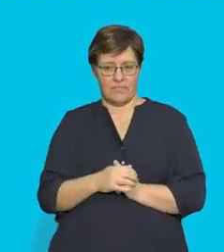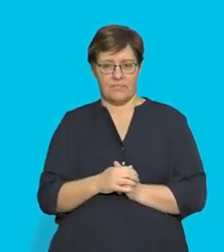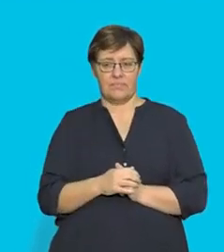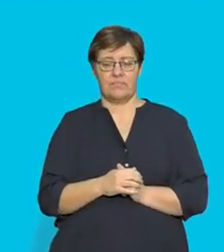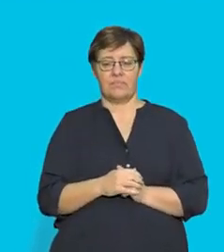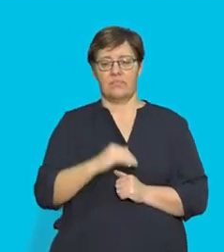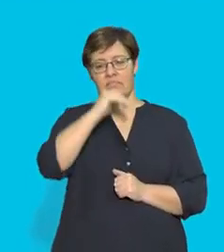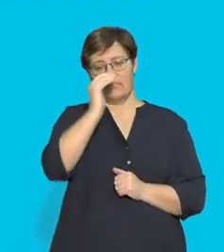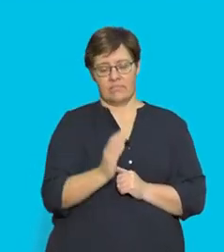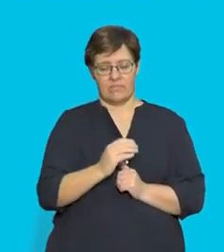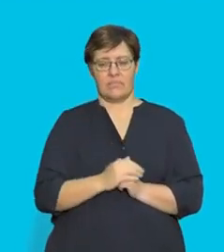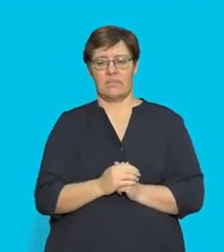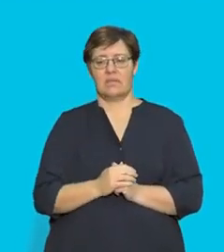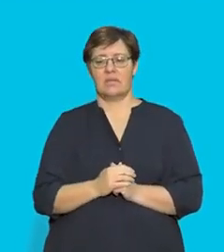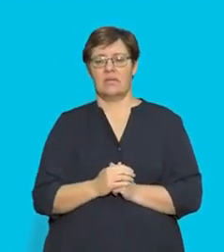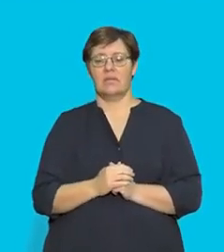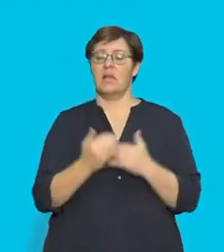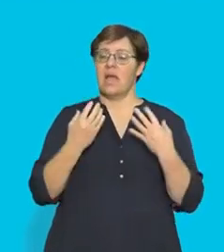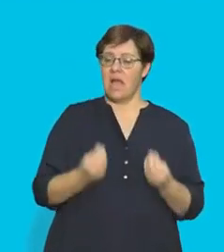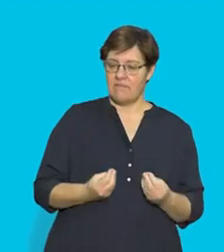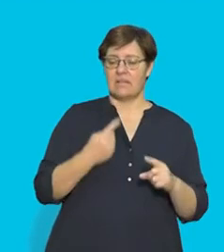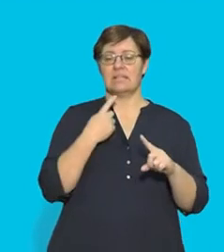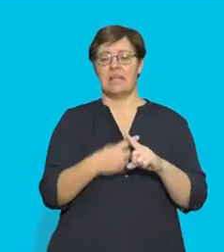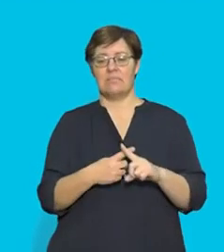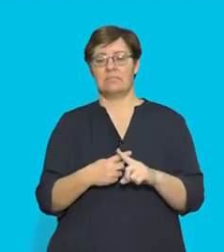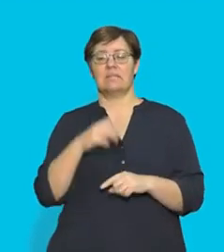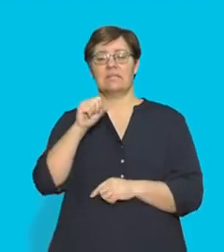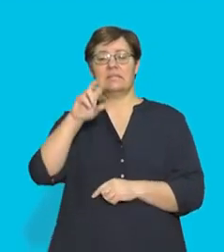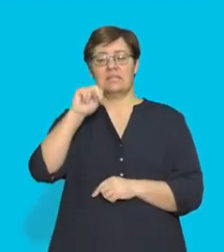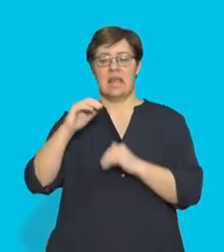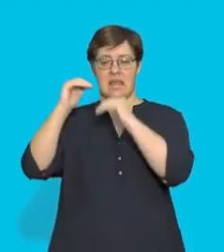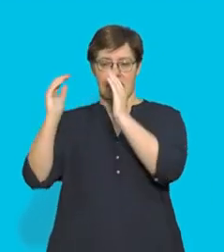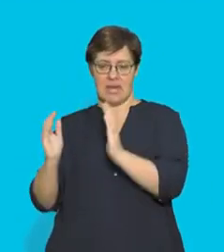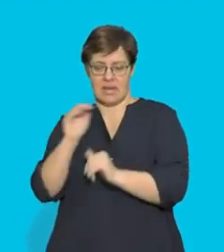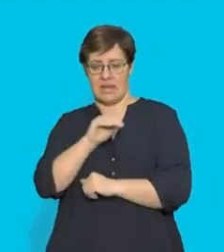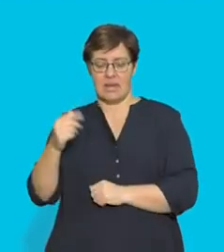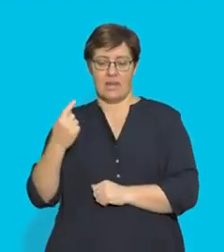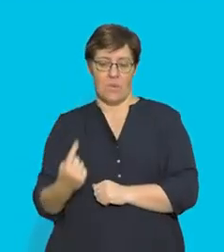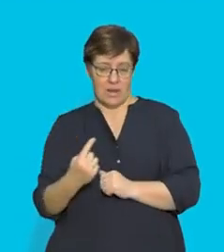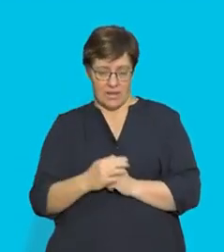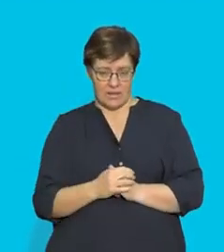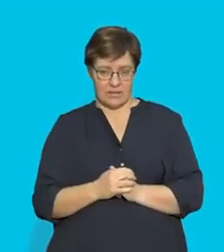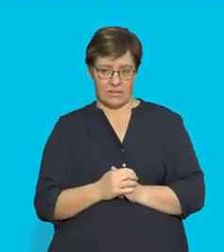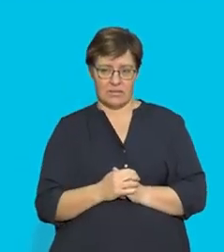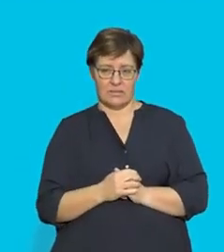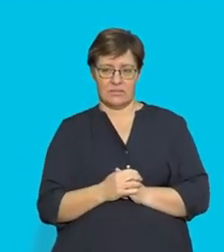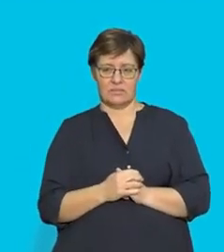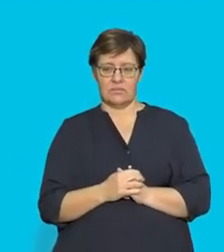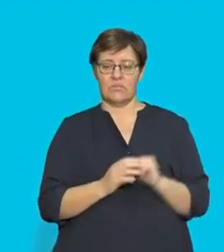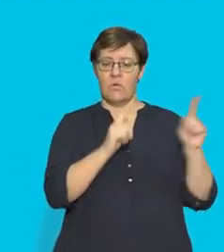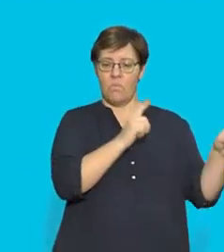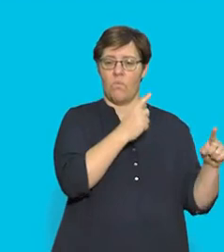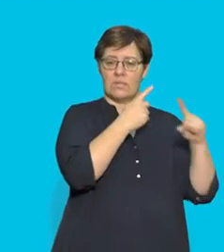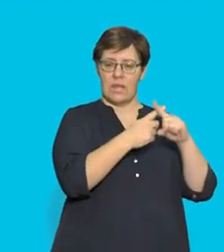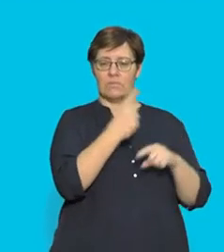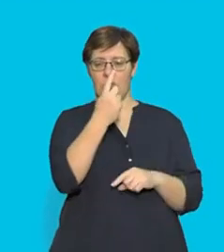alpha. And now we kind of have only multiplication. So if we multiply all the numerators, y times 1 times sine of alpha